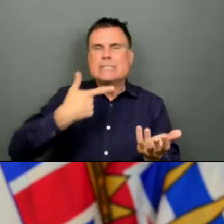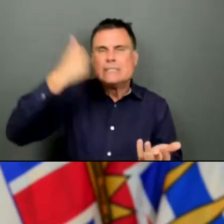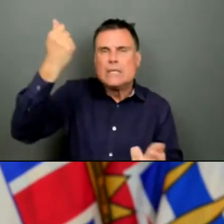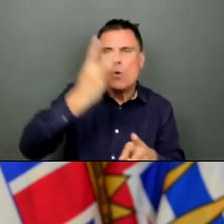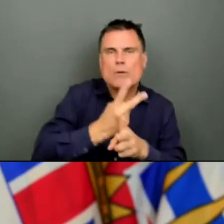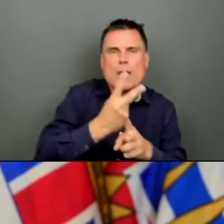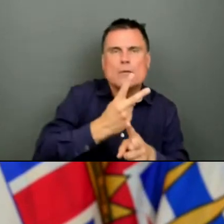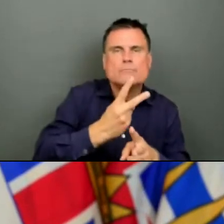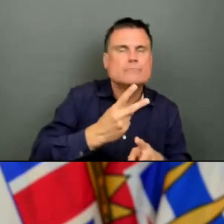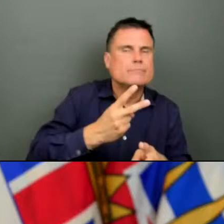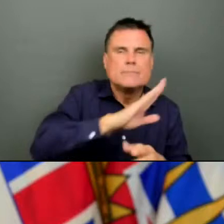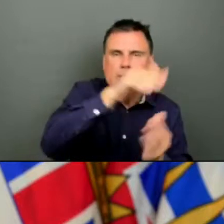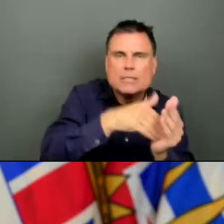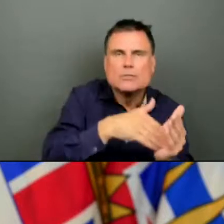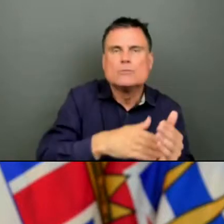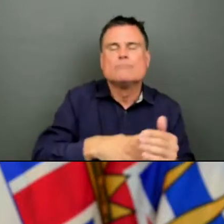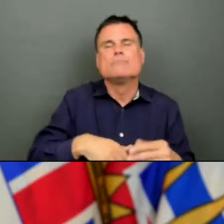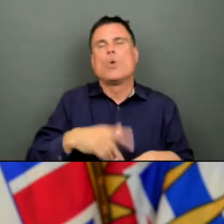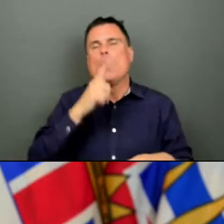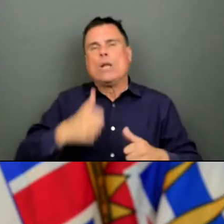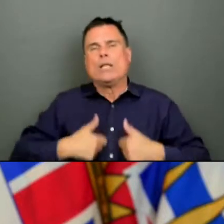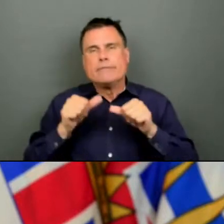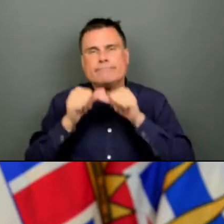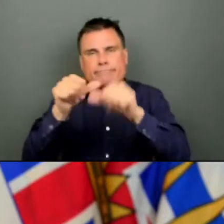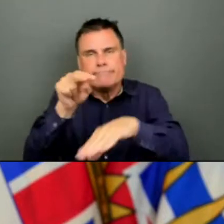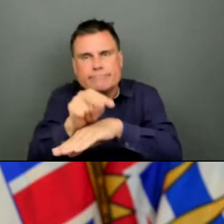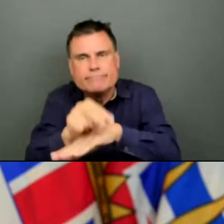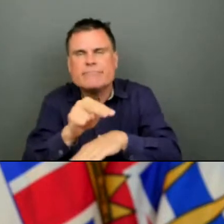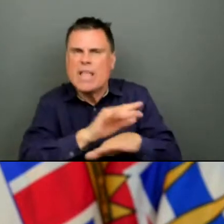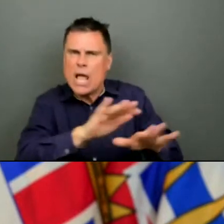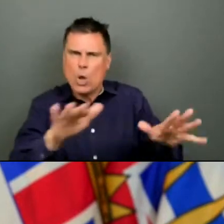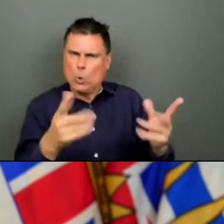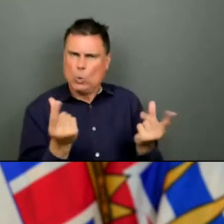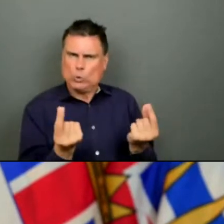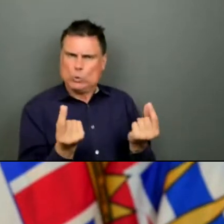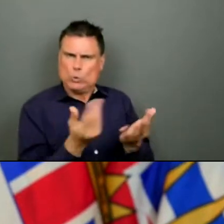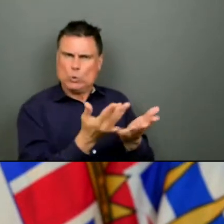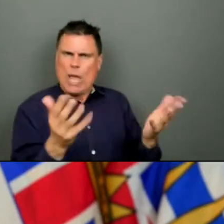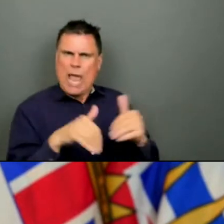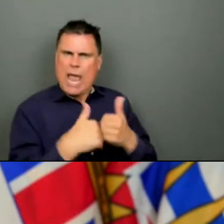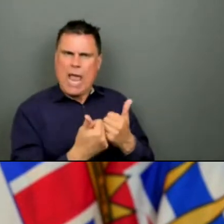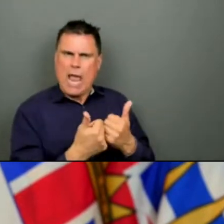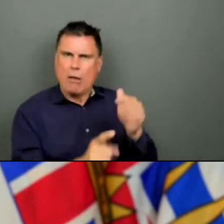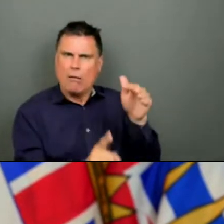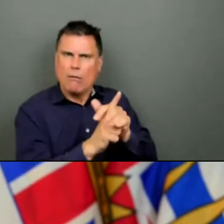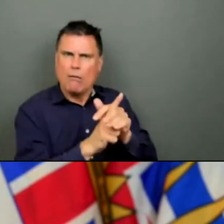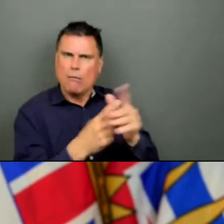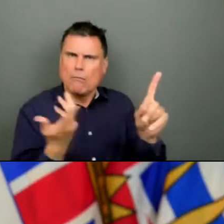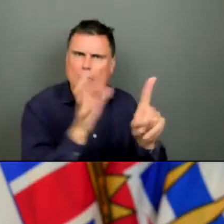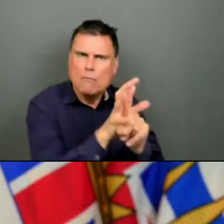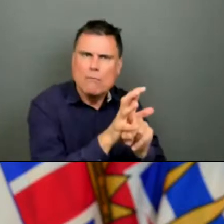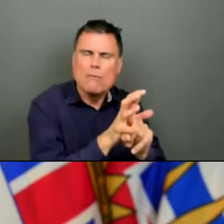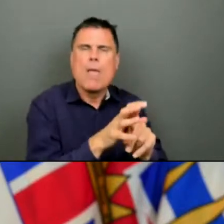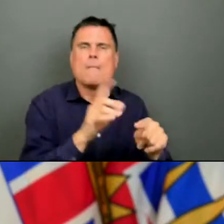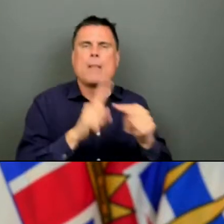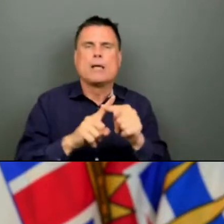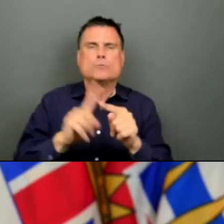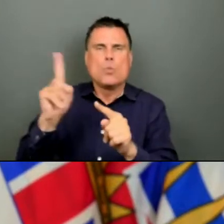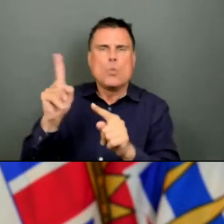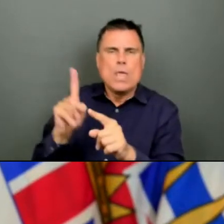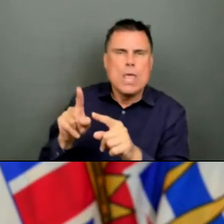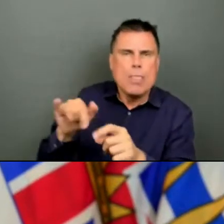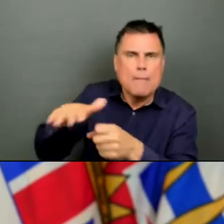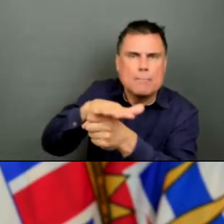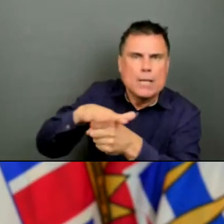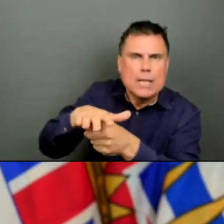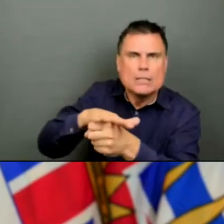community or across the board? Or how do we respond to individual outbreaks like we do every year for